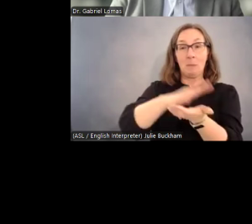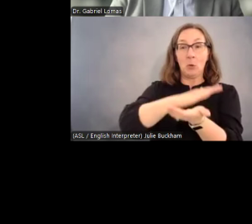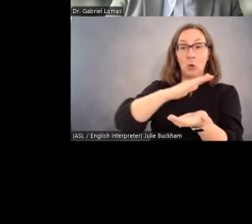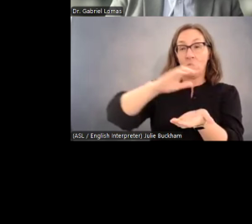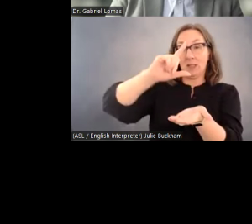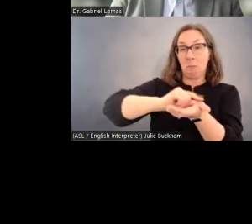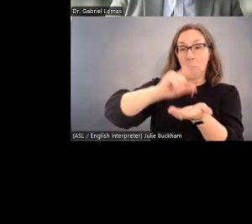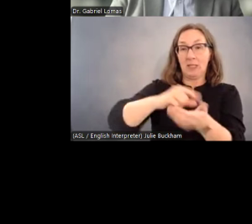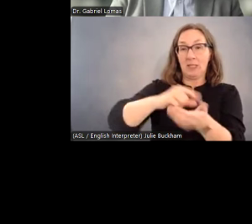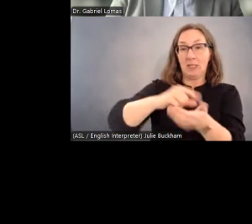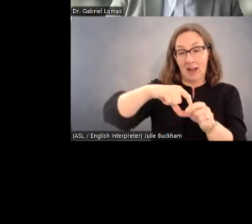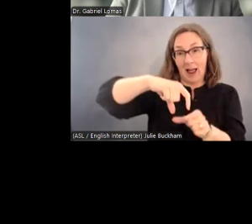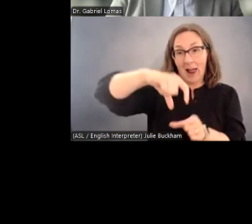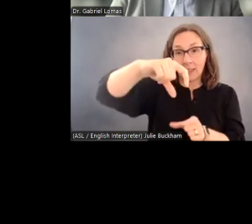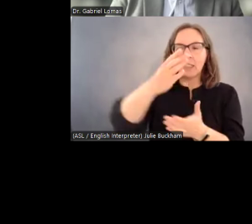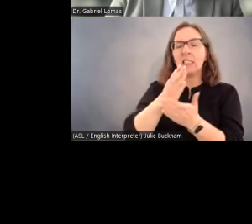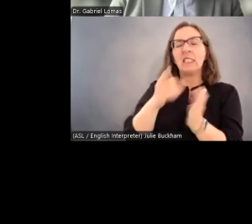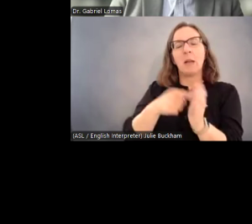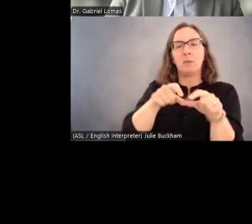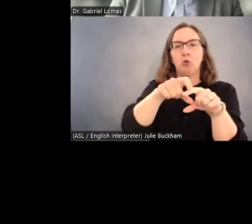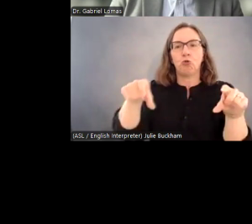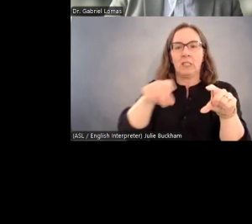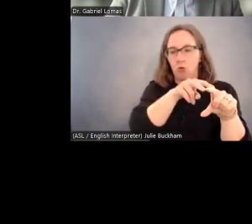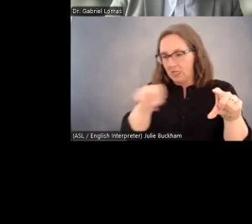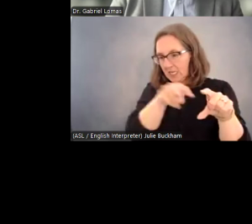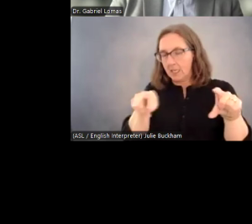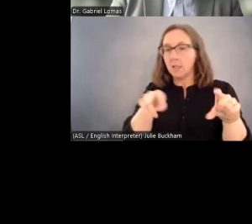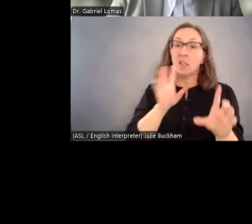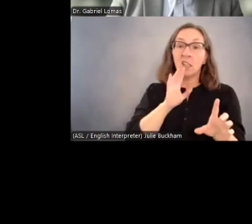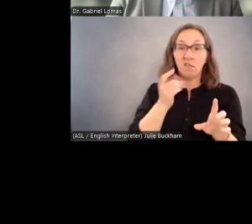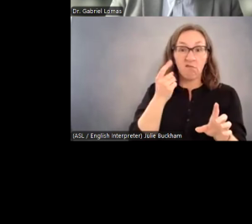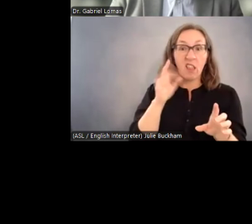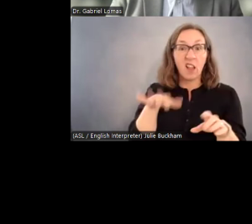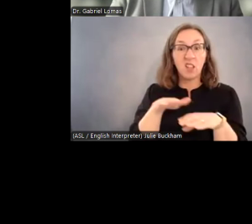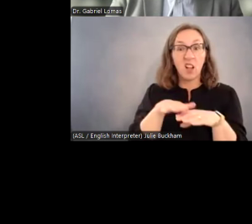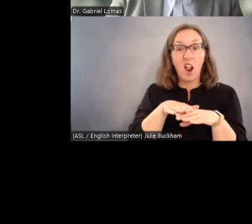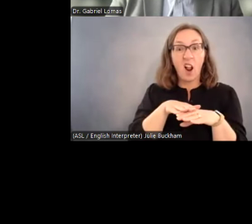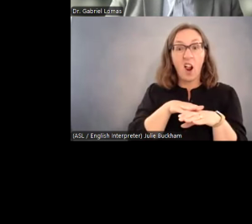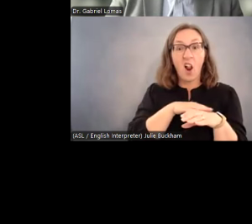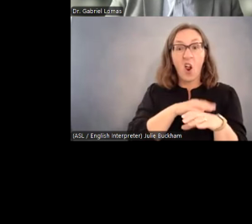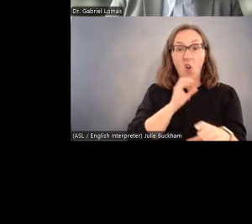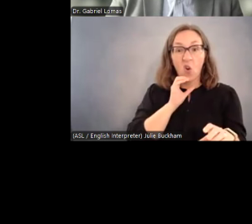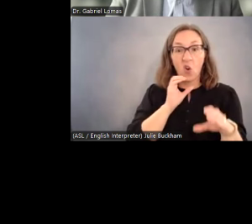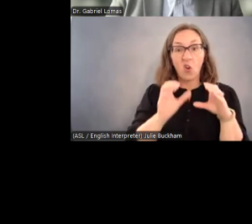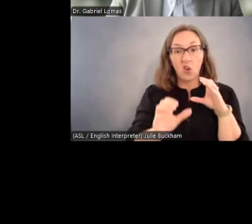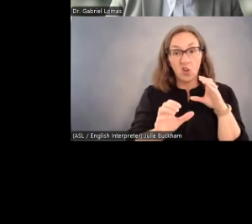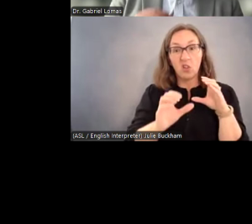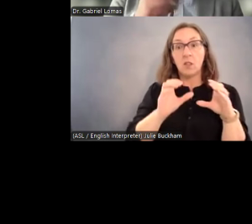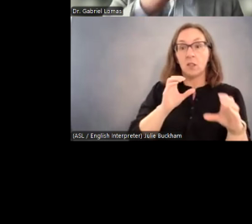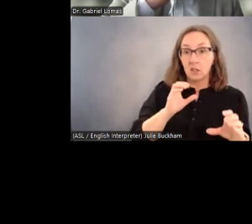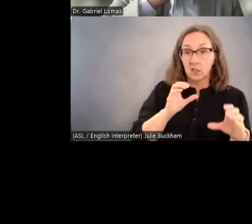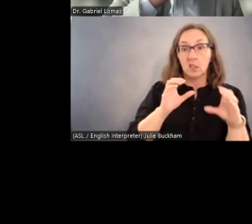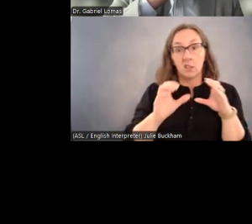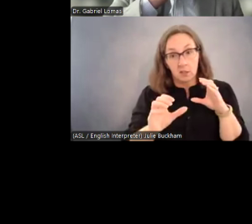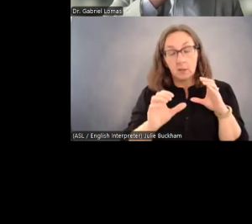would just have an LED screen. So you can imagine how slow and cumbersome that kind of communication can be. Some of the